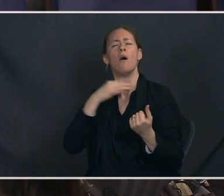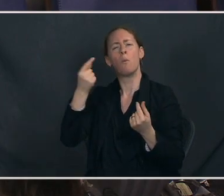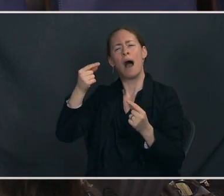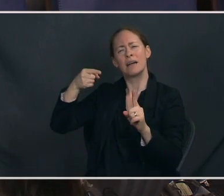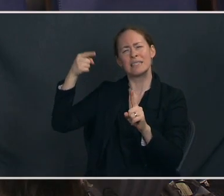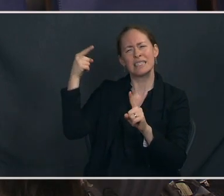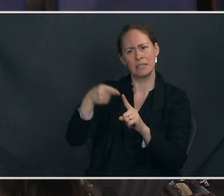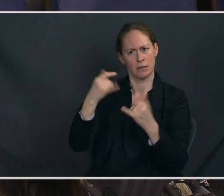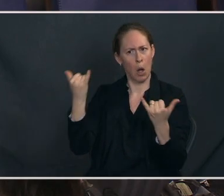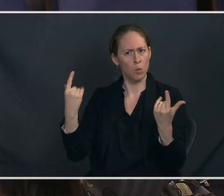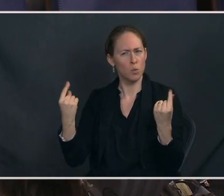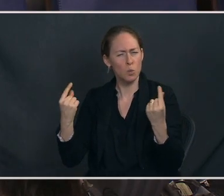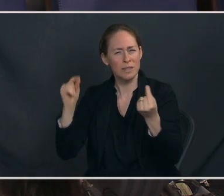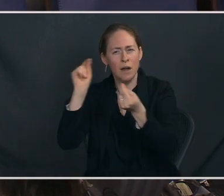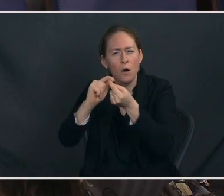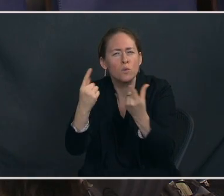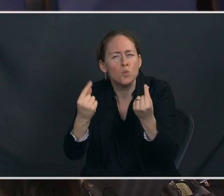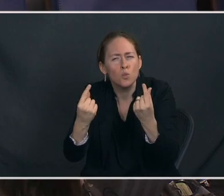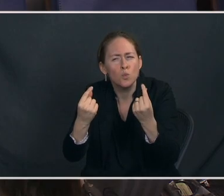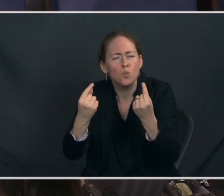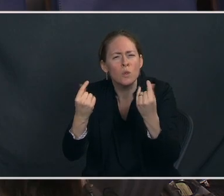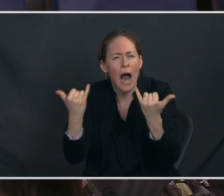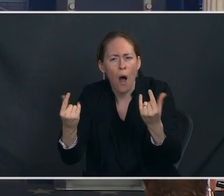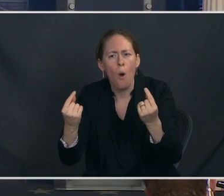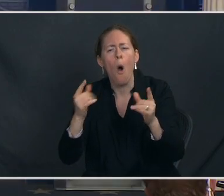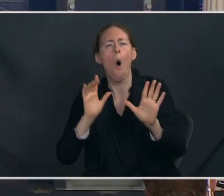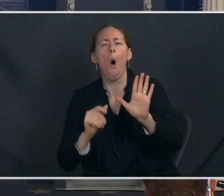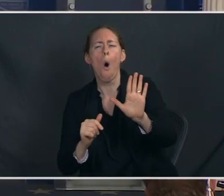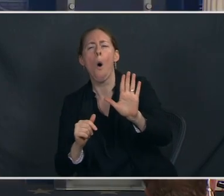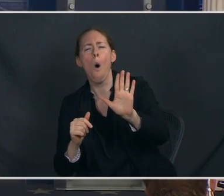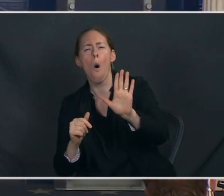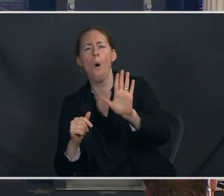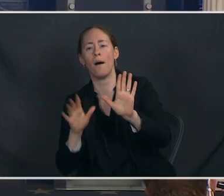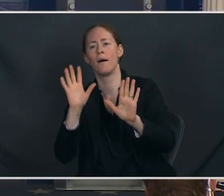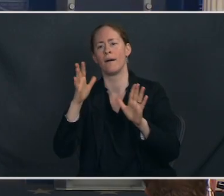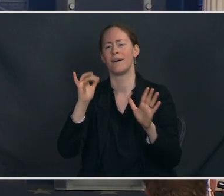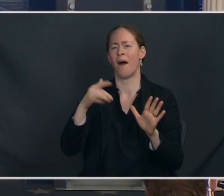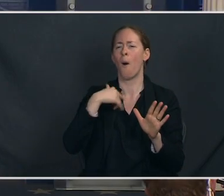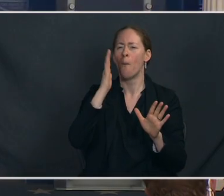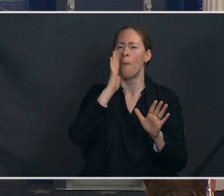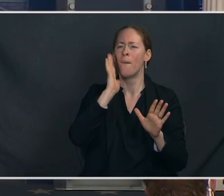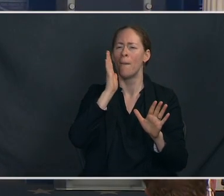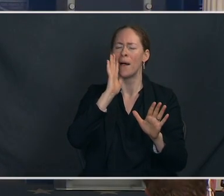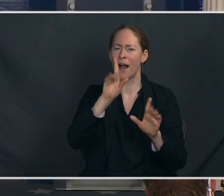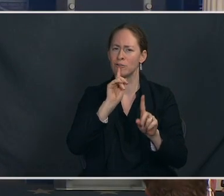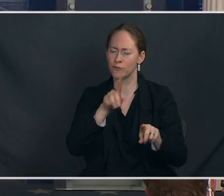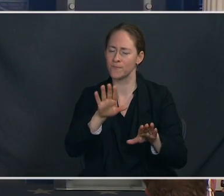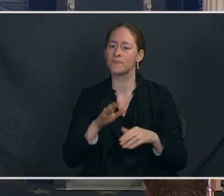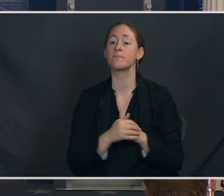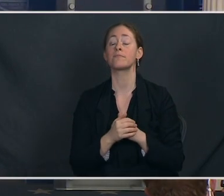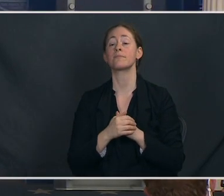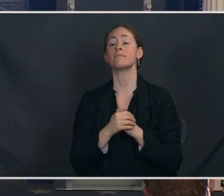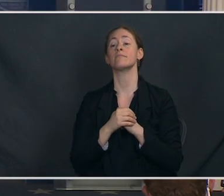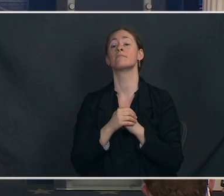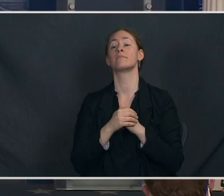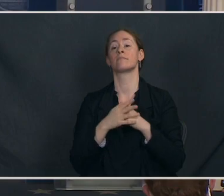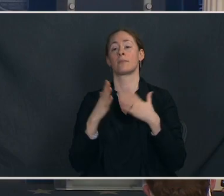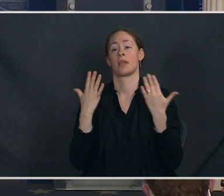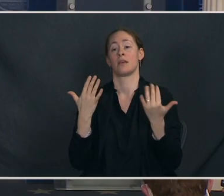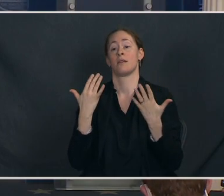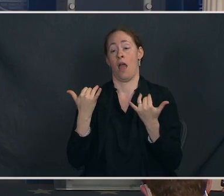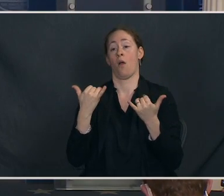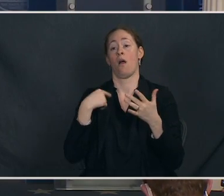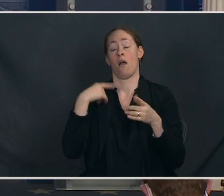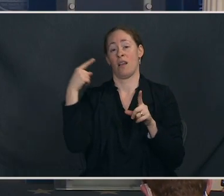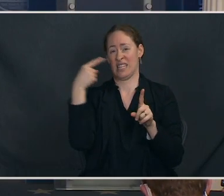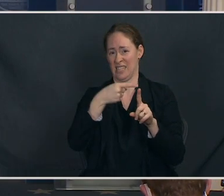communities of color to convince them it's okay to get this vaccine? Well, Peter, I will leave much of this to my colleague, Jeff Zients, who's leading